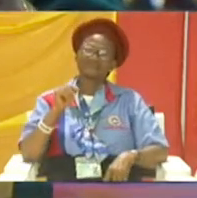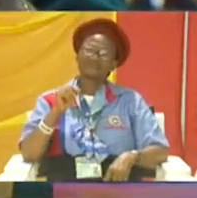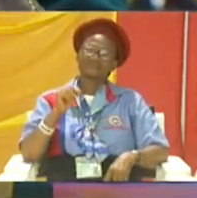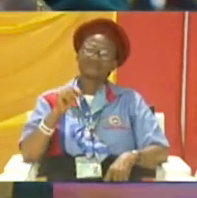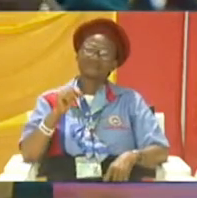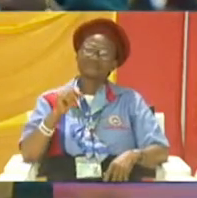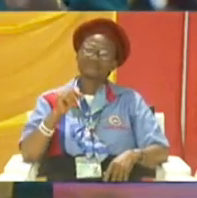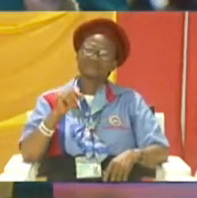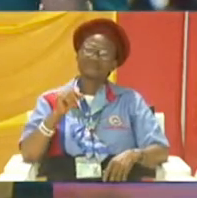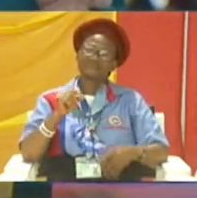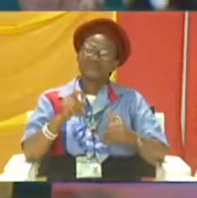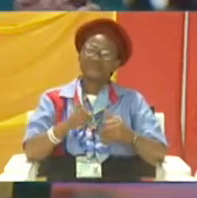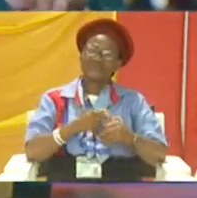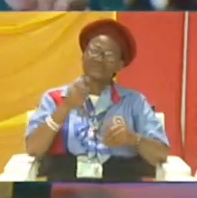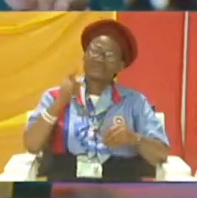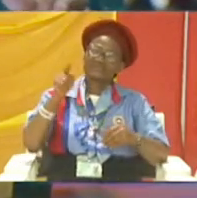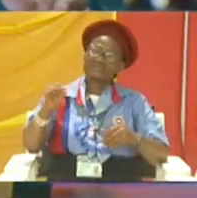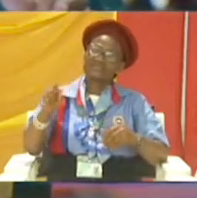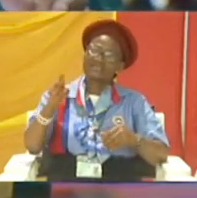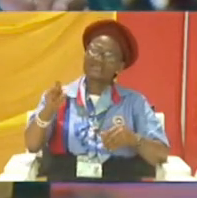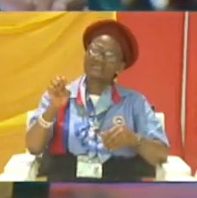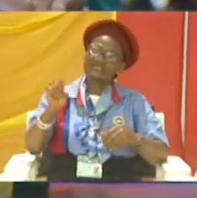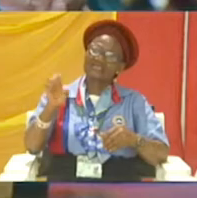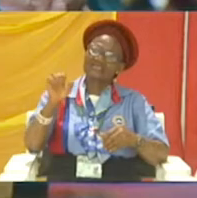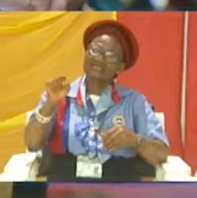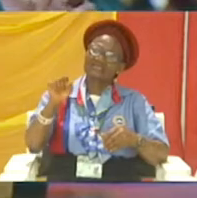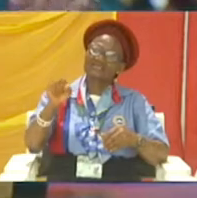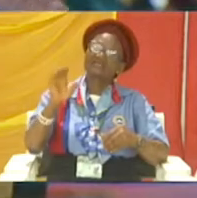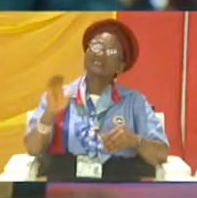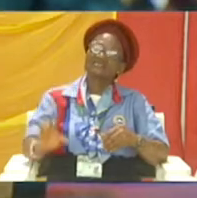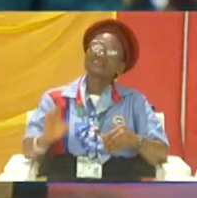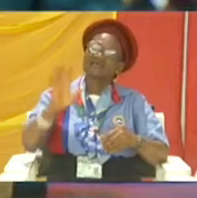First Thessalonians chapter 5,